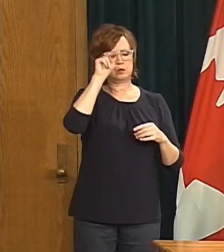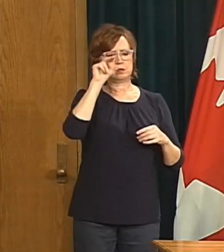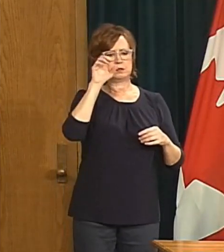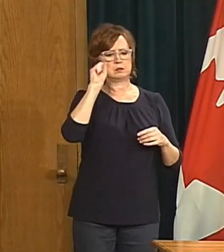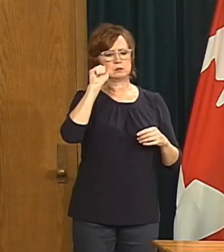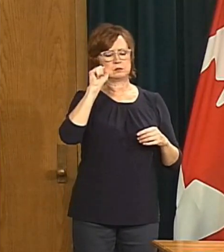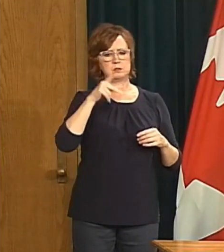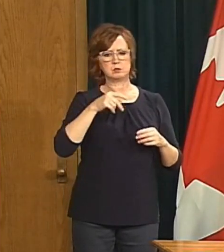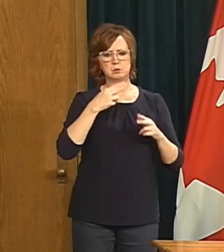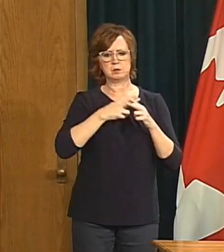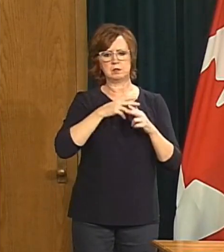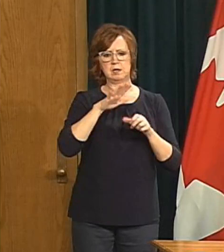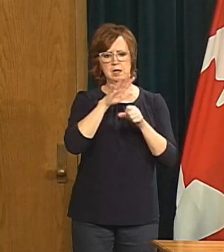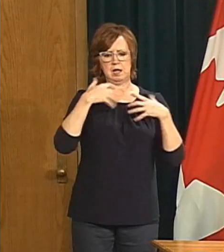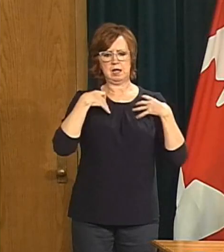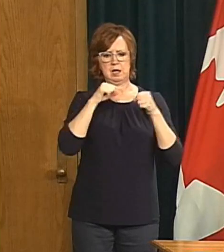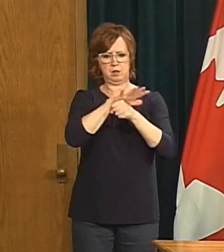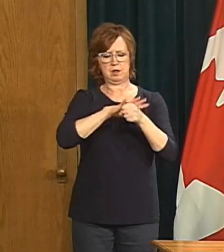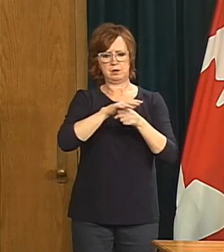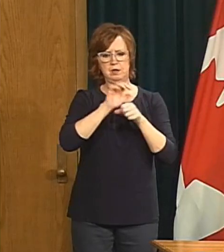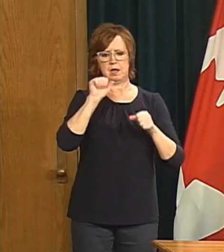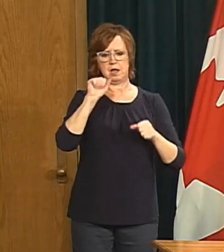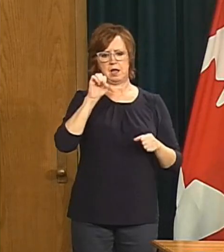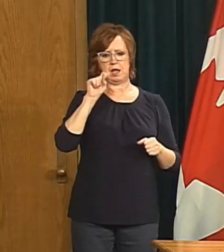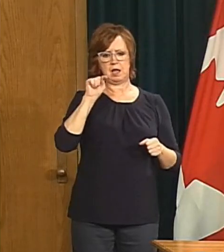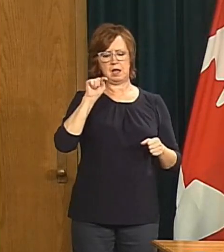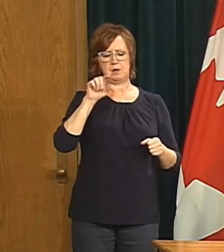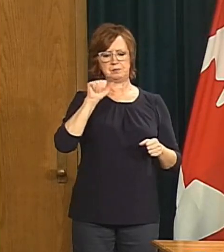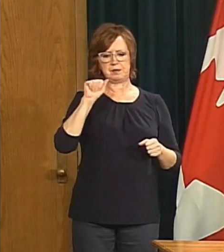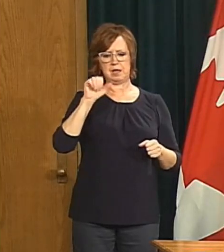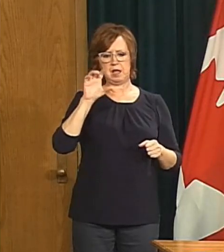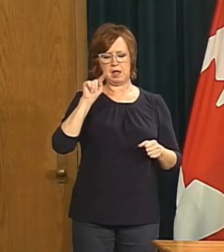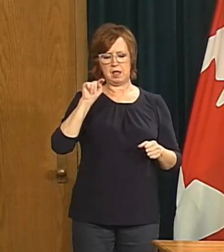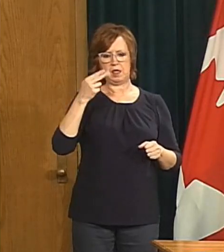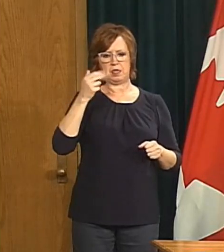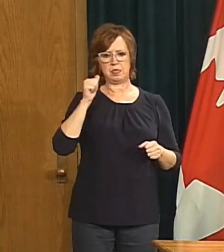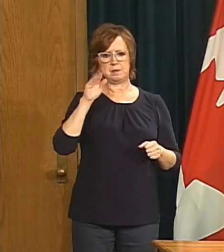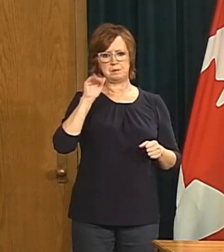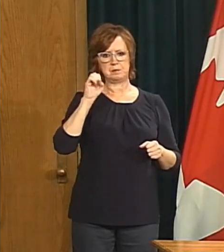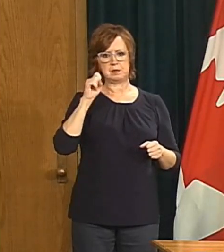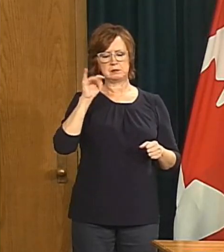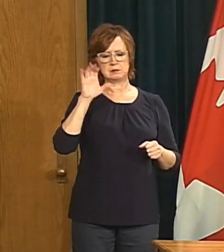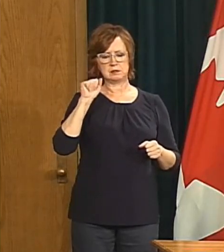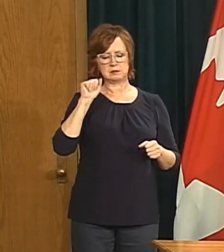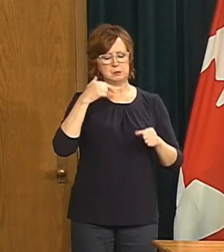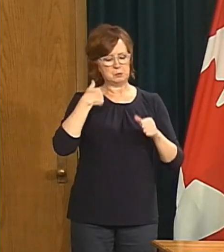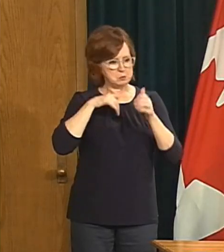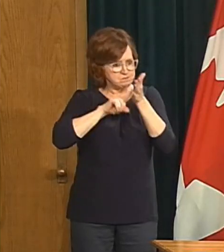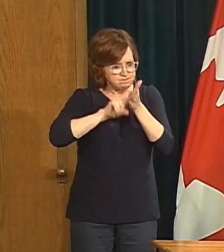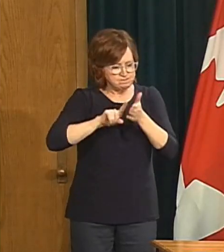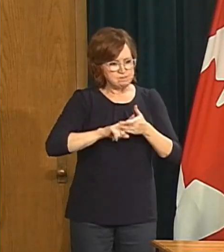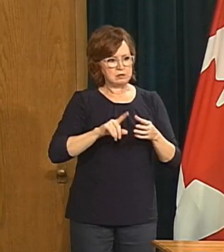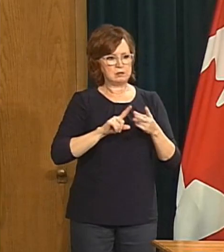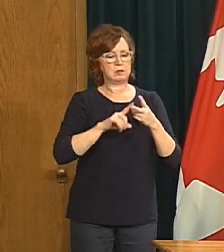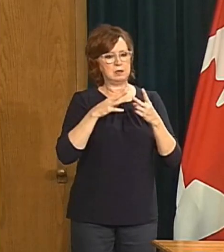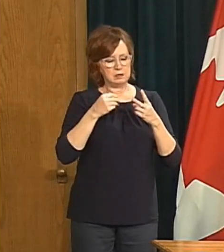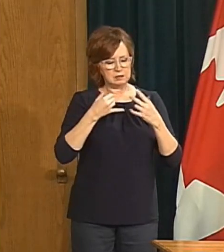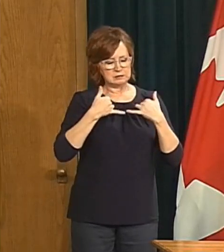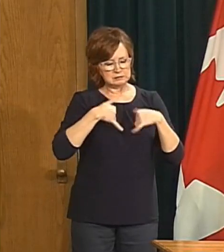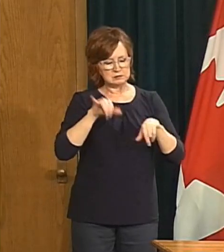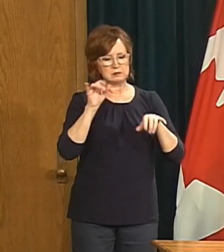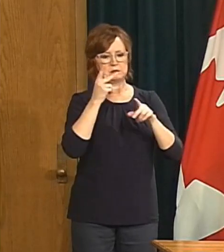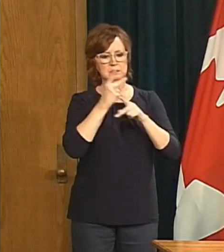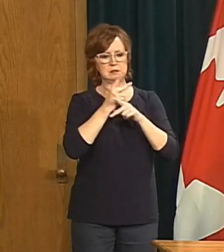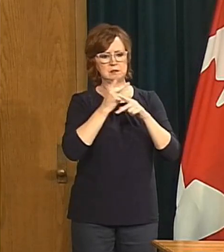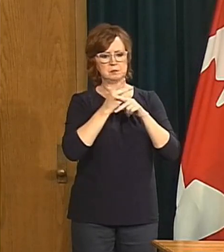have, will do the same, as well as the continuous mask initiative as well, which the Premier also